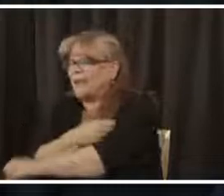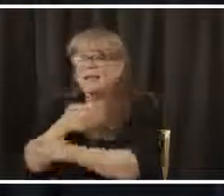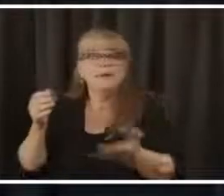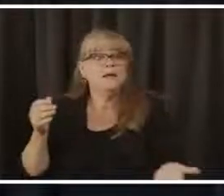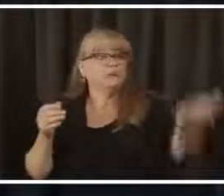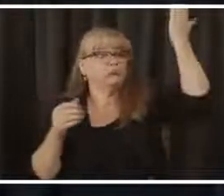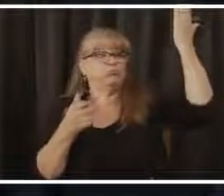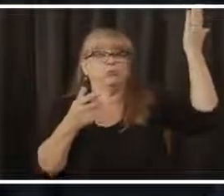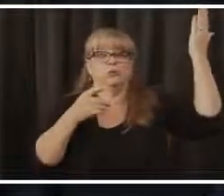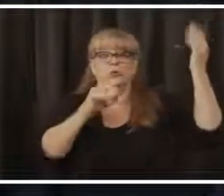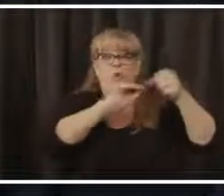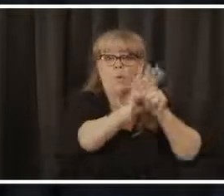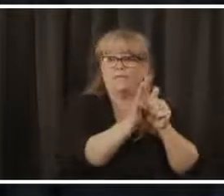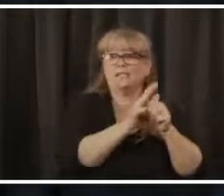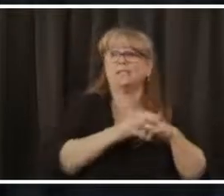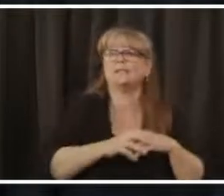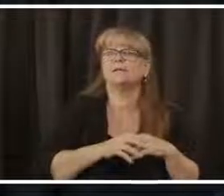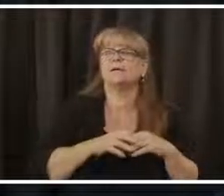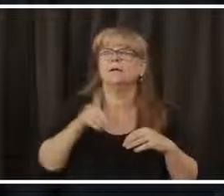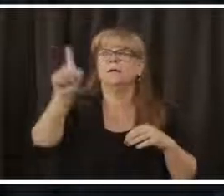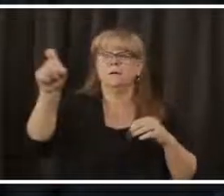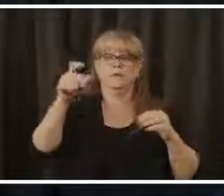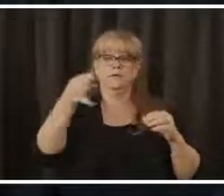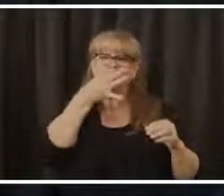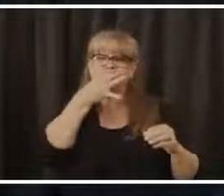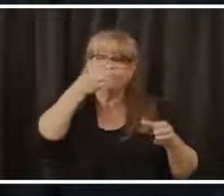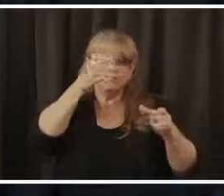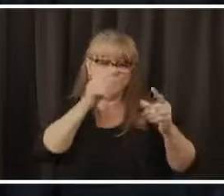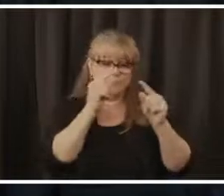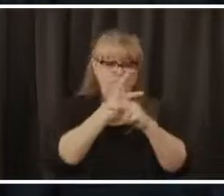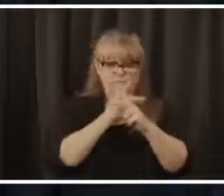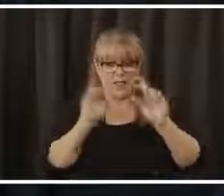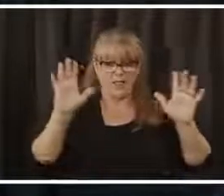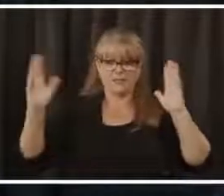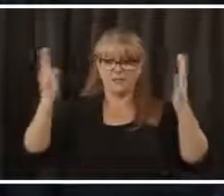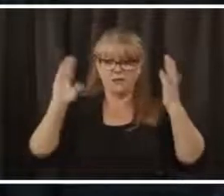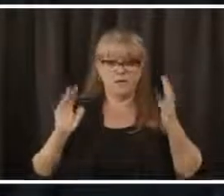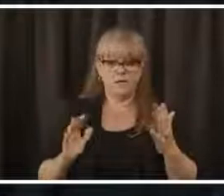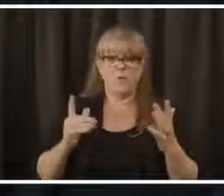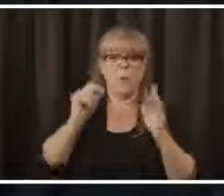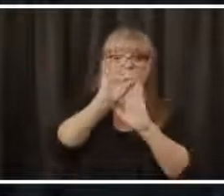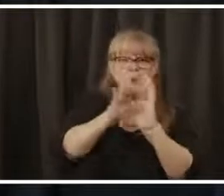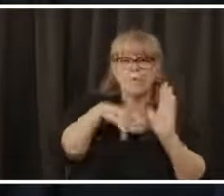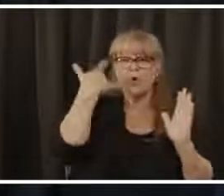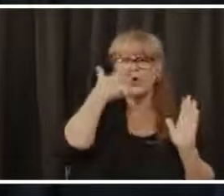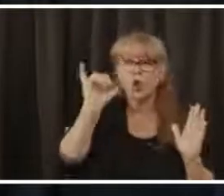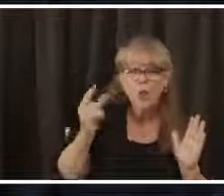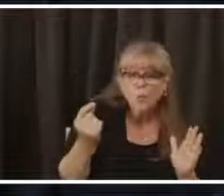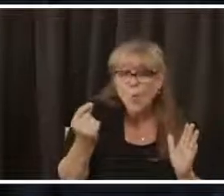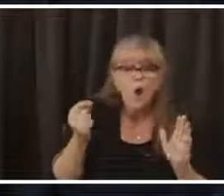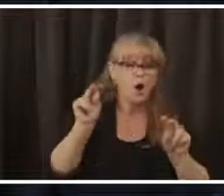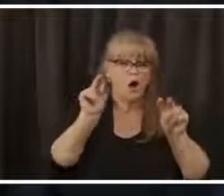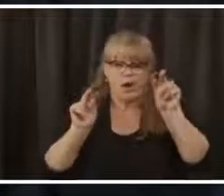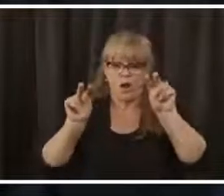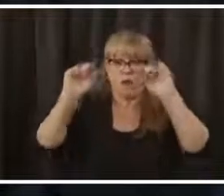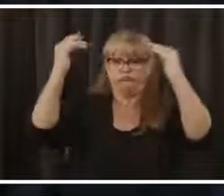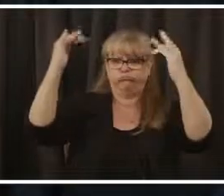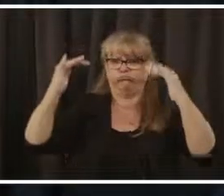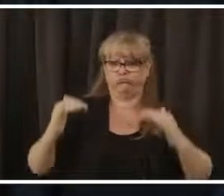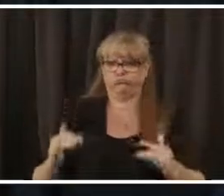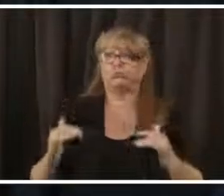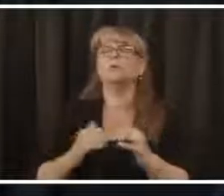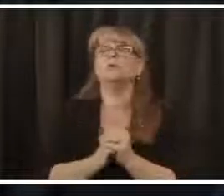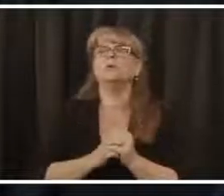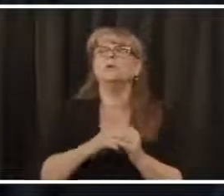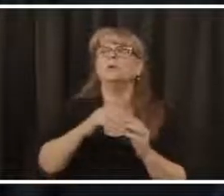does that in a very mathematical way using a mathematical function called a correlation coefficient, which shows the likelihood that